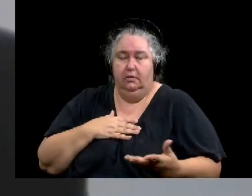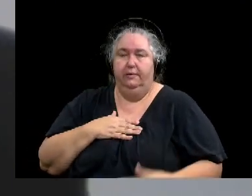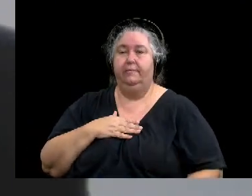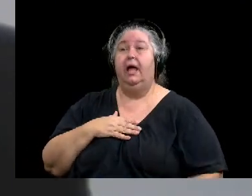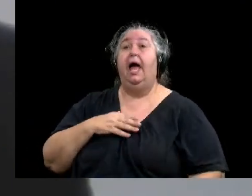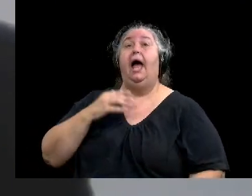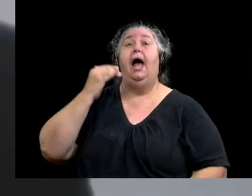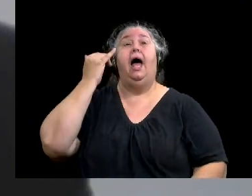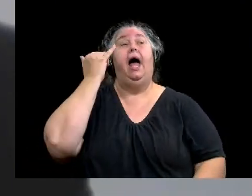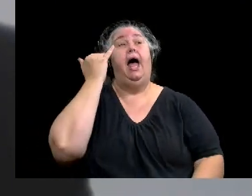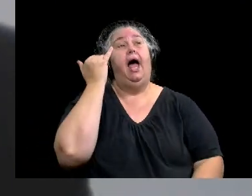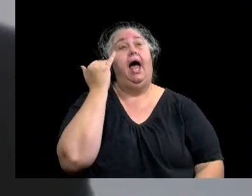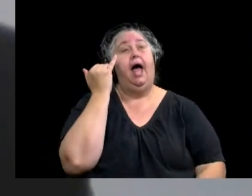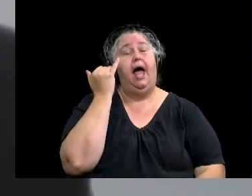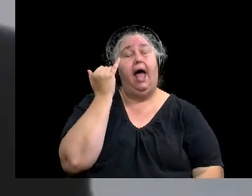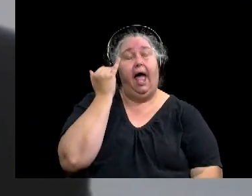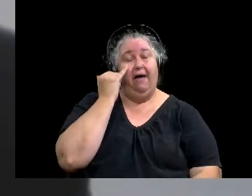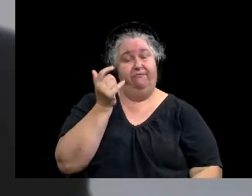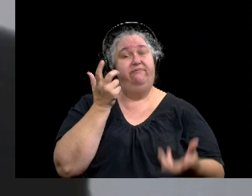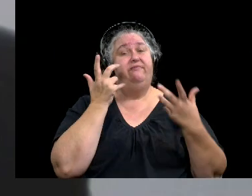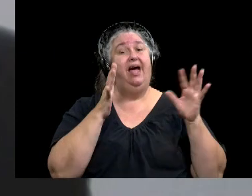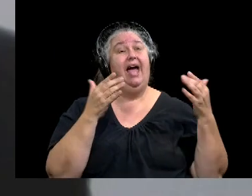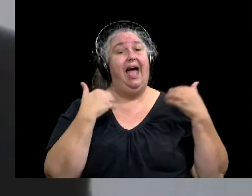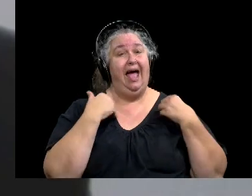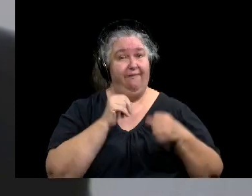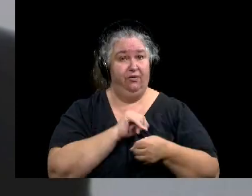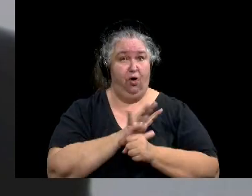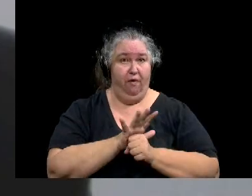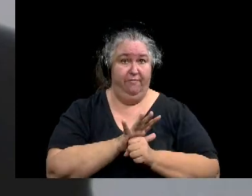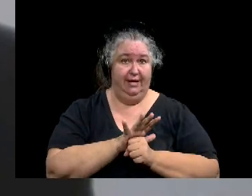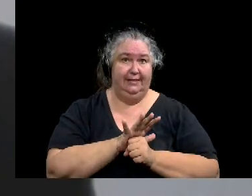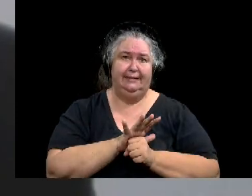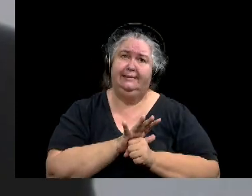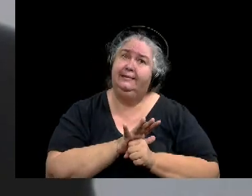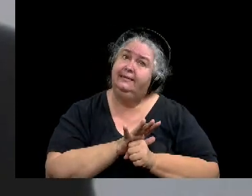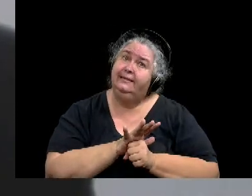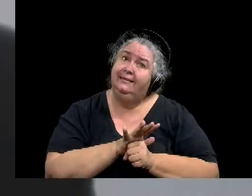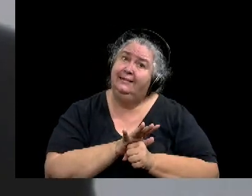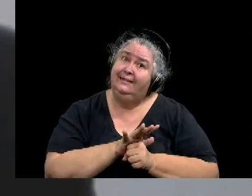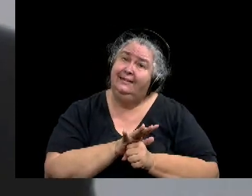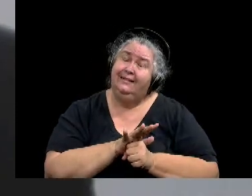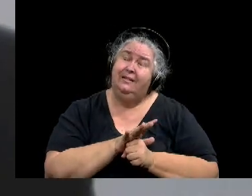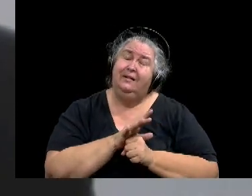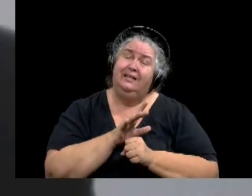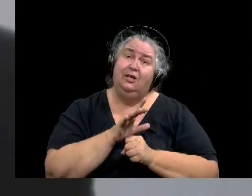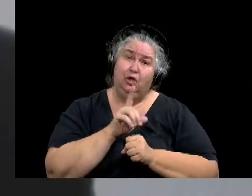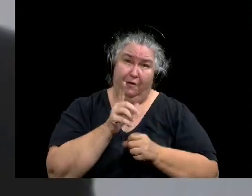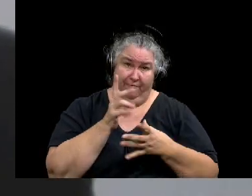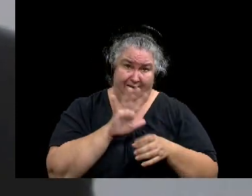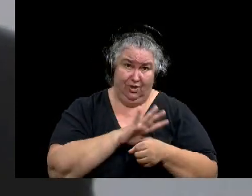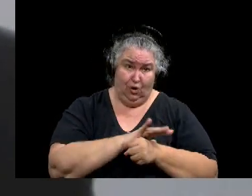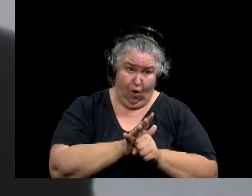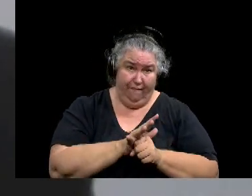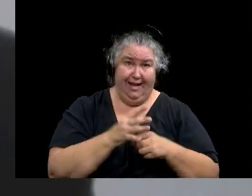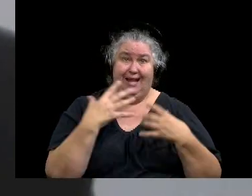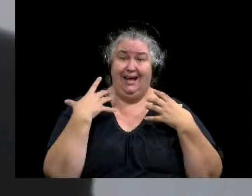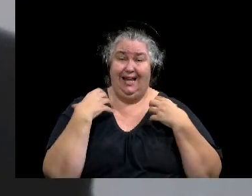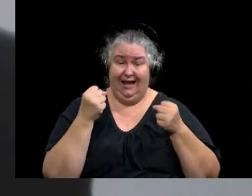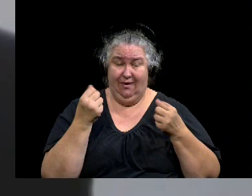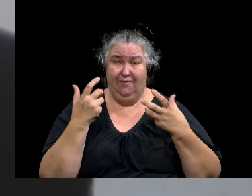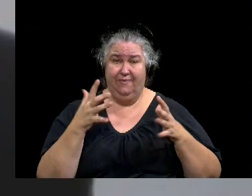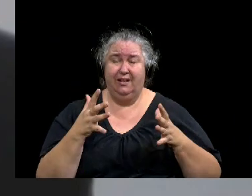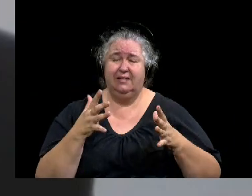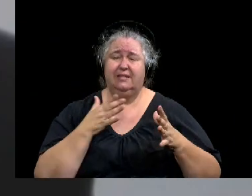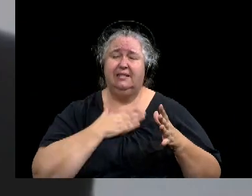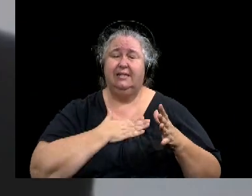do? We really need you to donate plasma. Our blood bank has been running short, especially on B